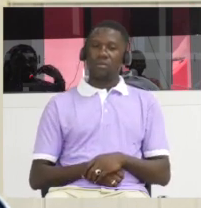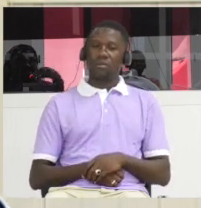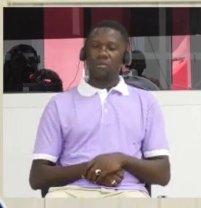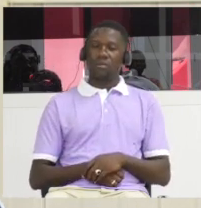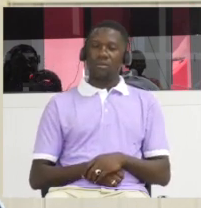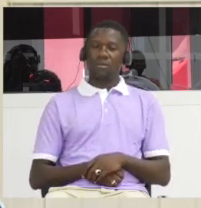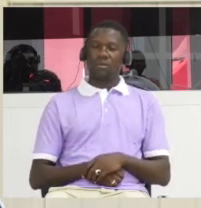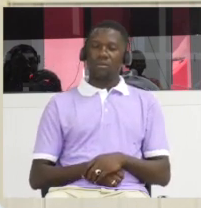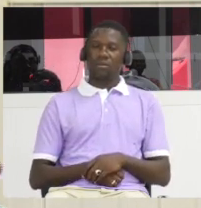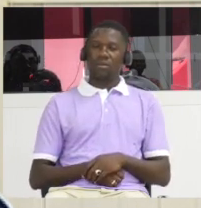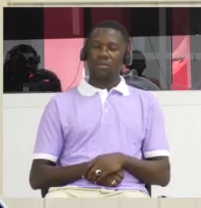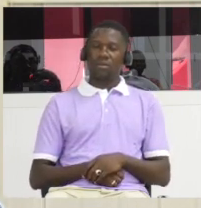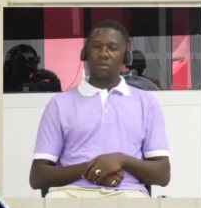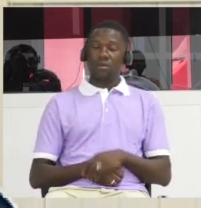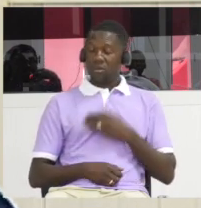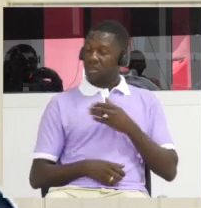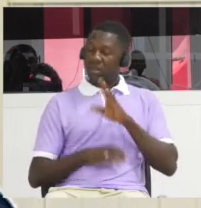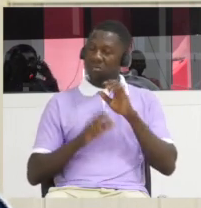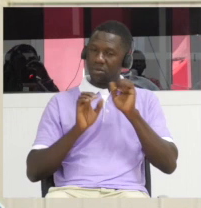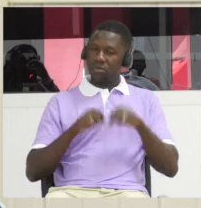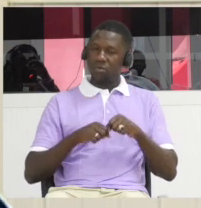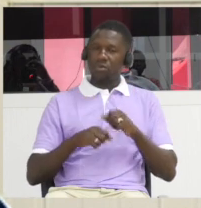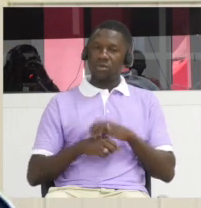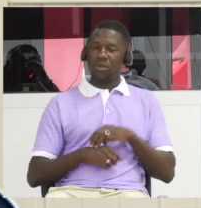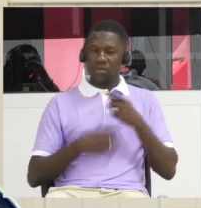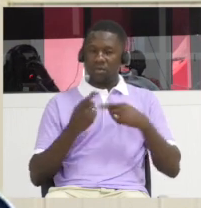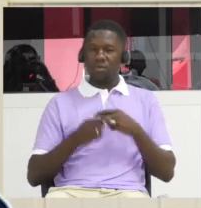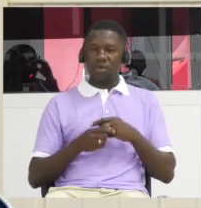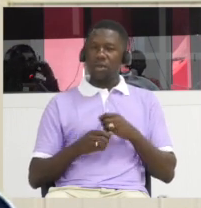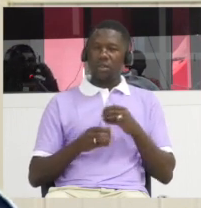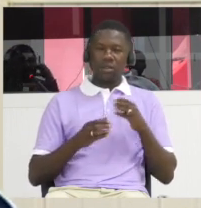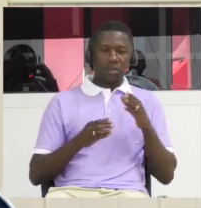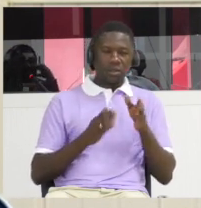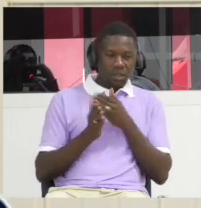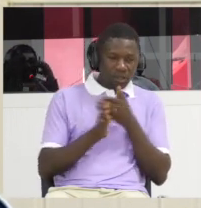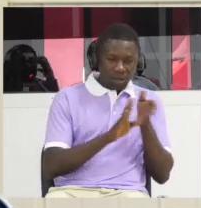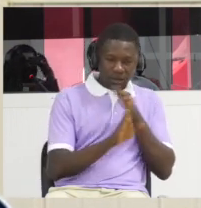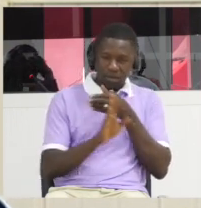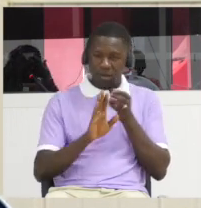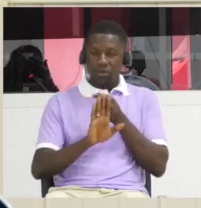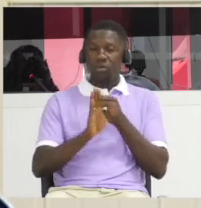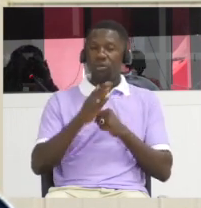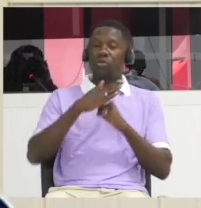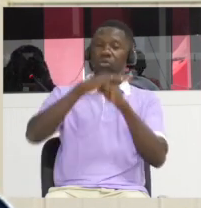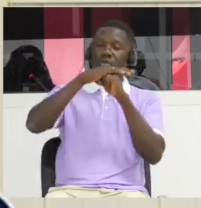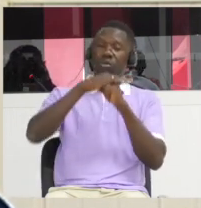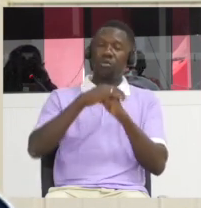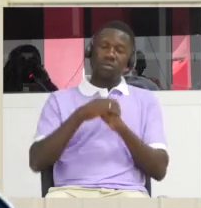possibility. And see if you can mobilize support from the